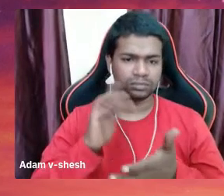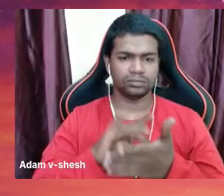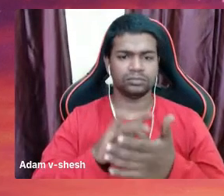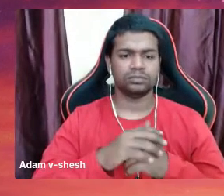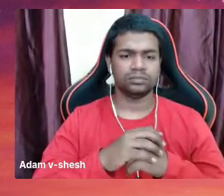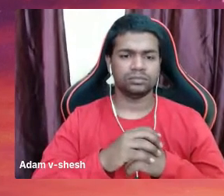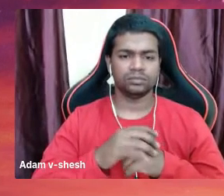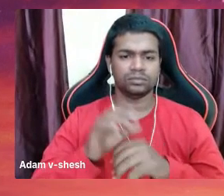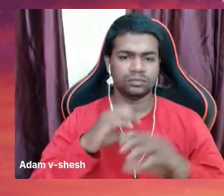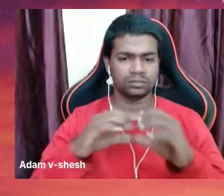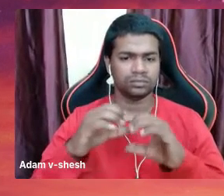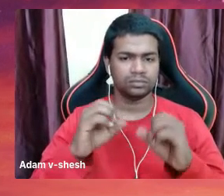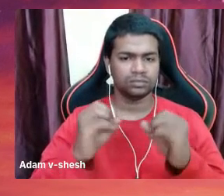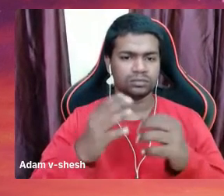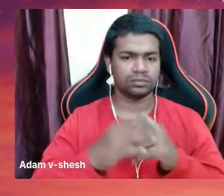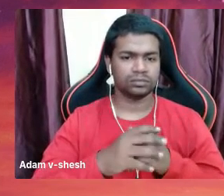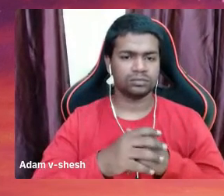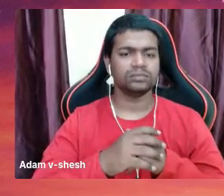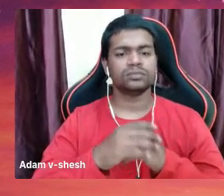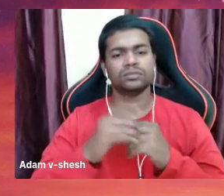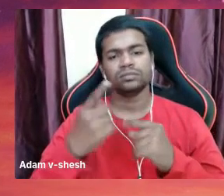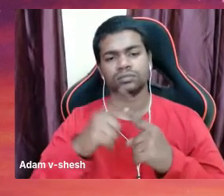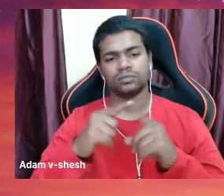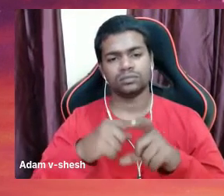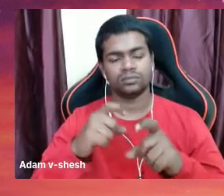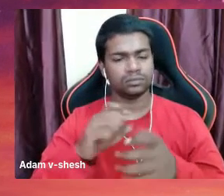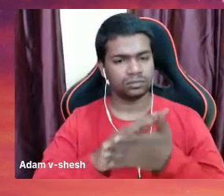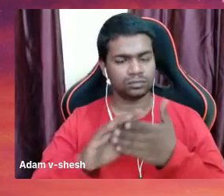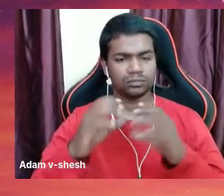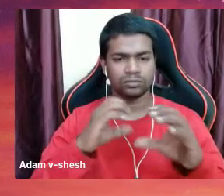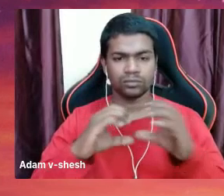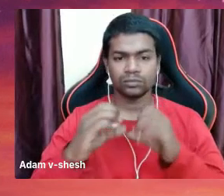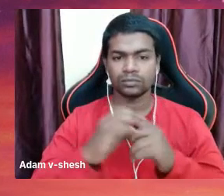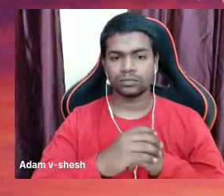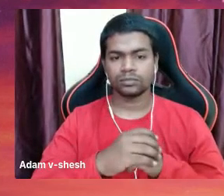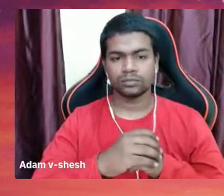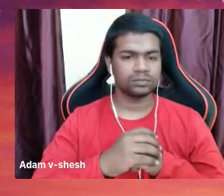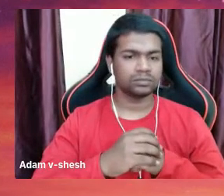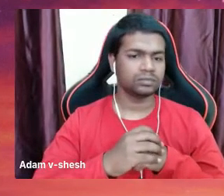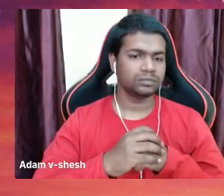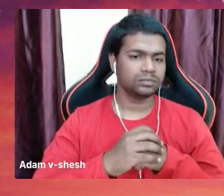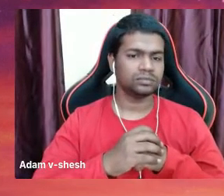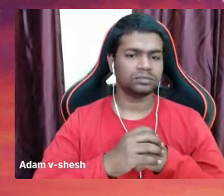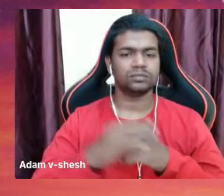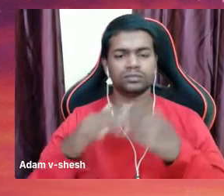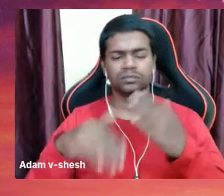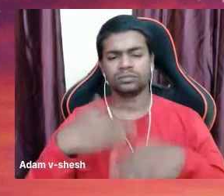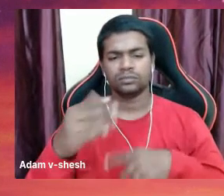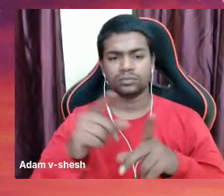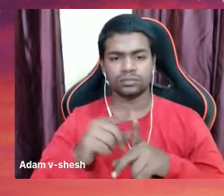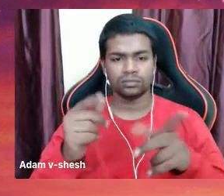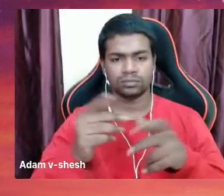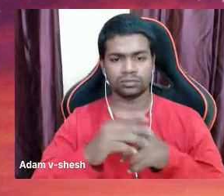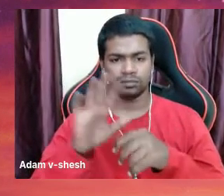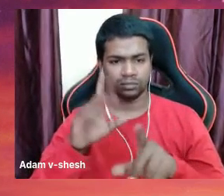number one conversation starter in any tech conference. At that time, people would ask, hey, what's next? What's coming in the next